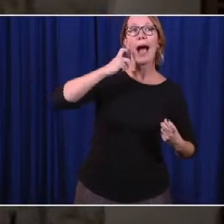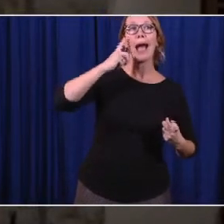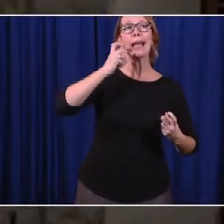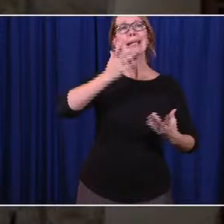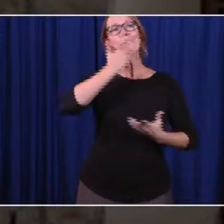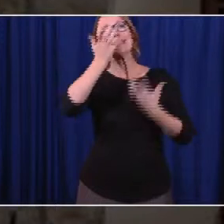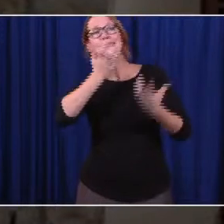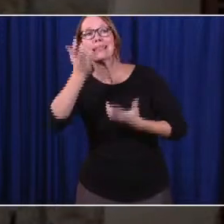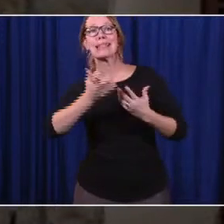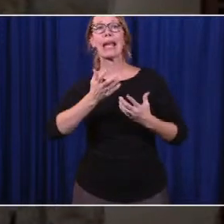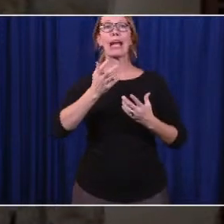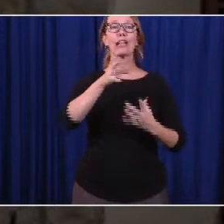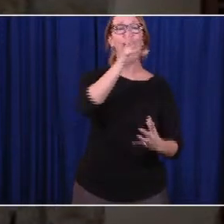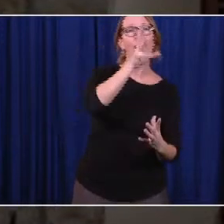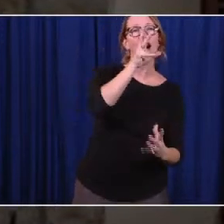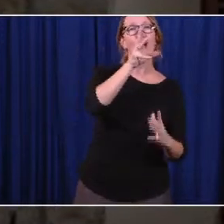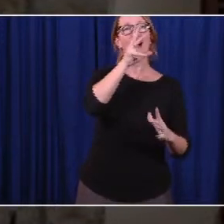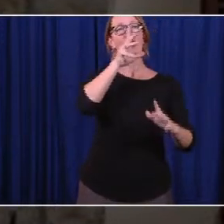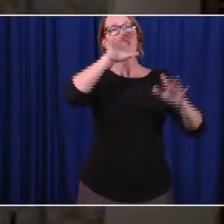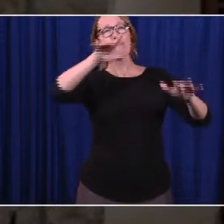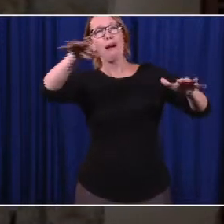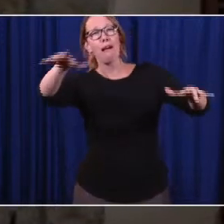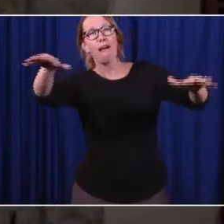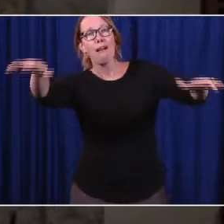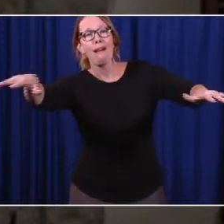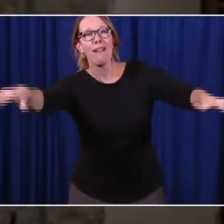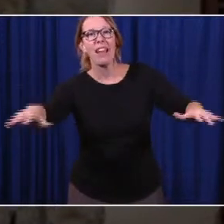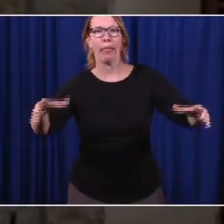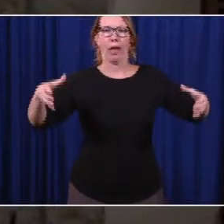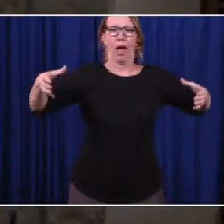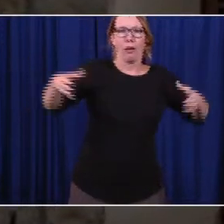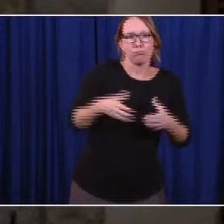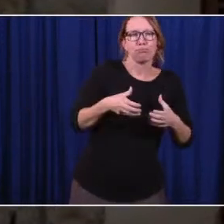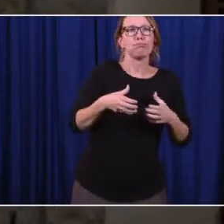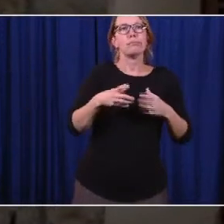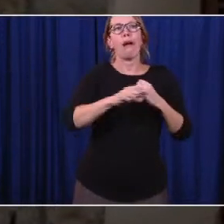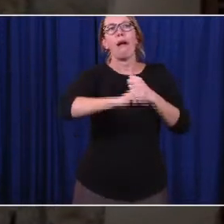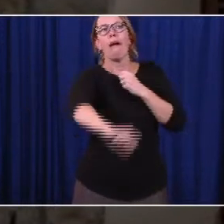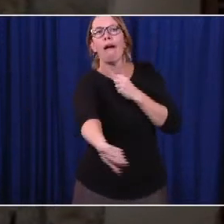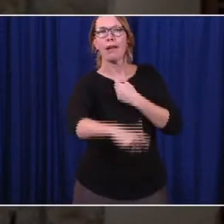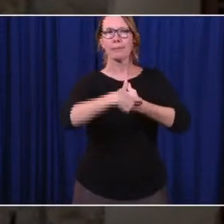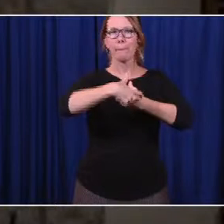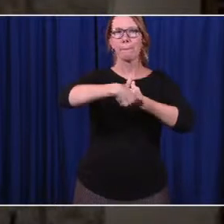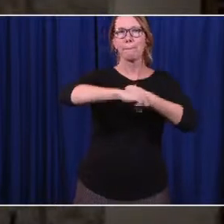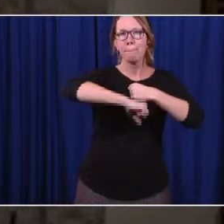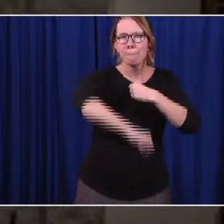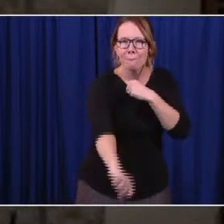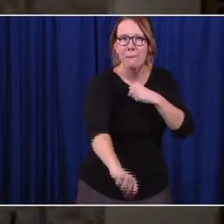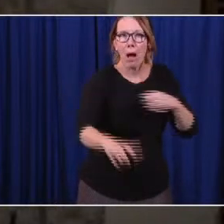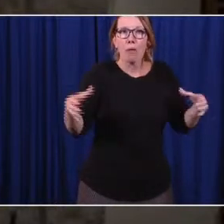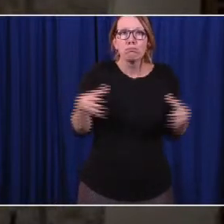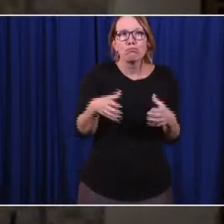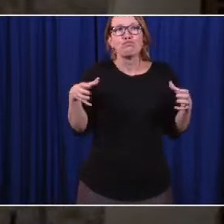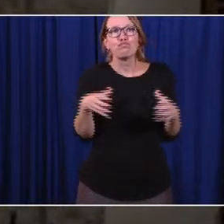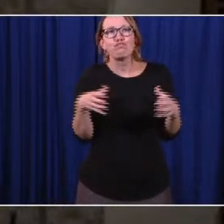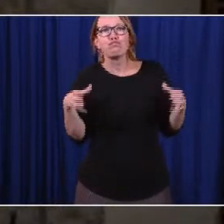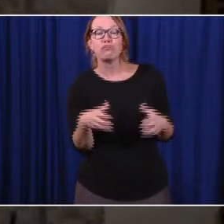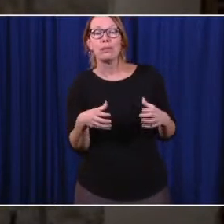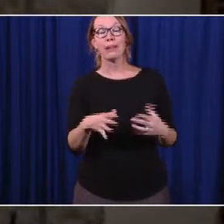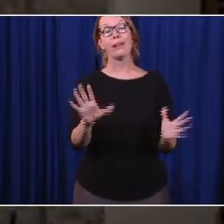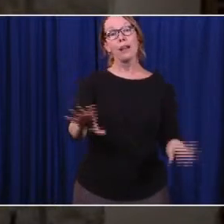loud, something like that, and they're in together for an extended period of time. As far as